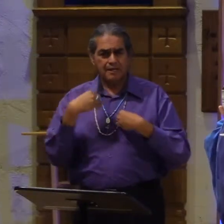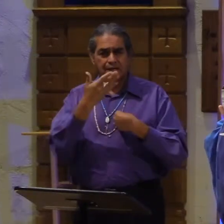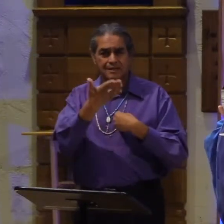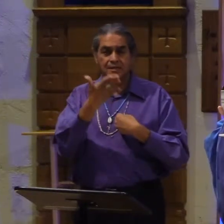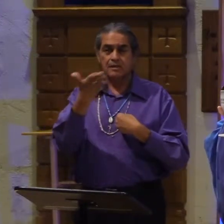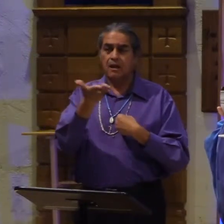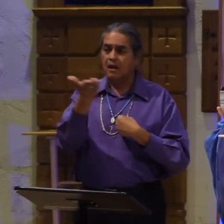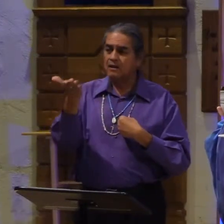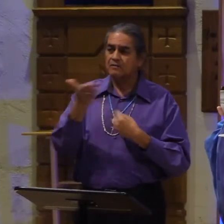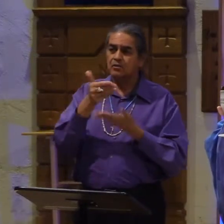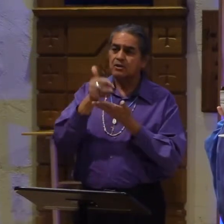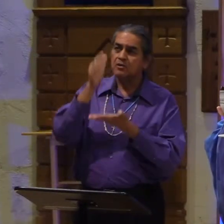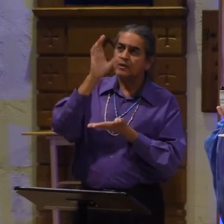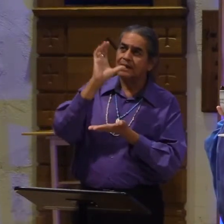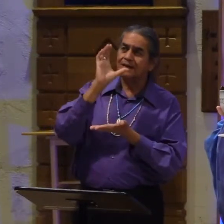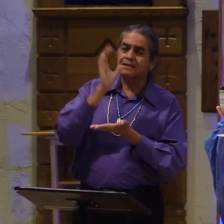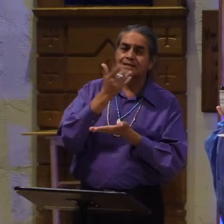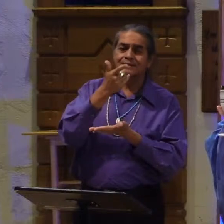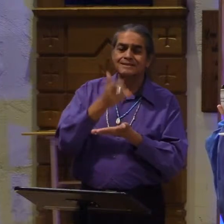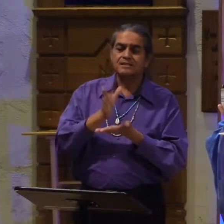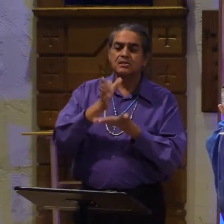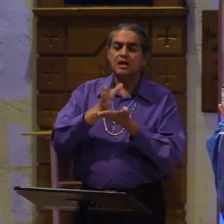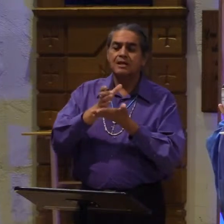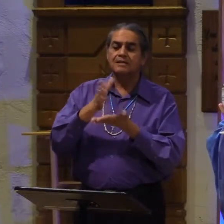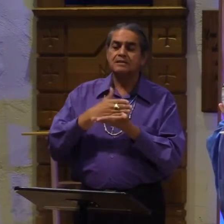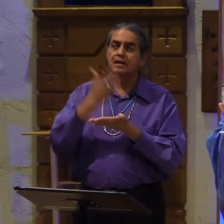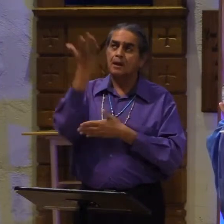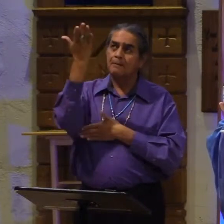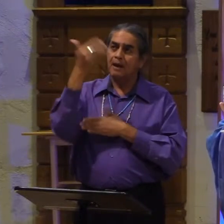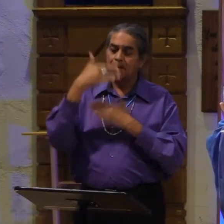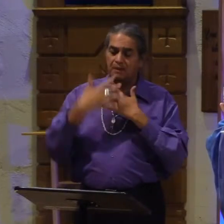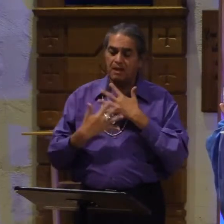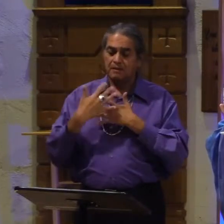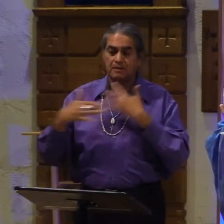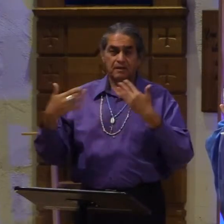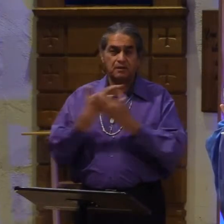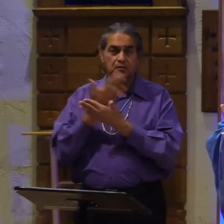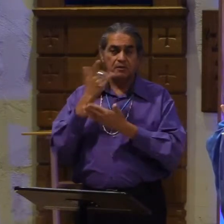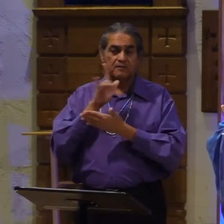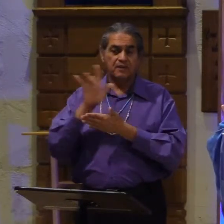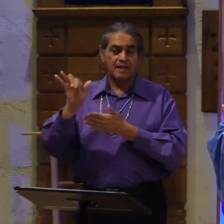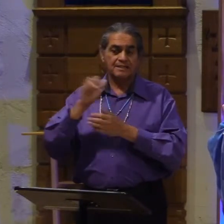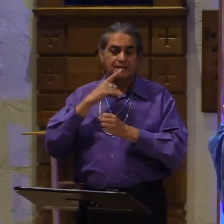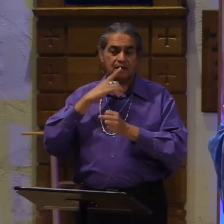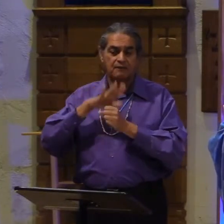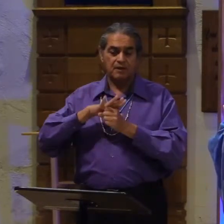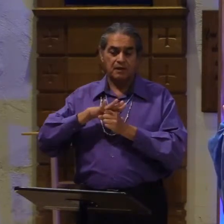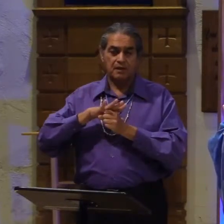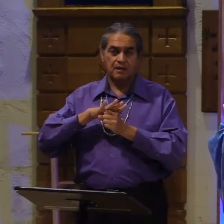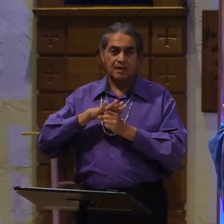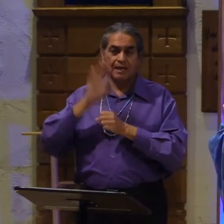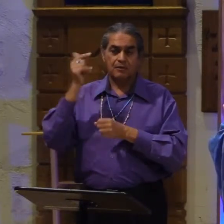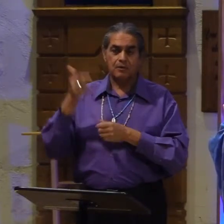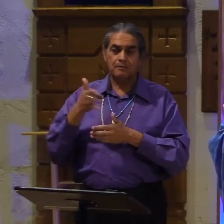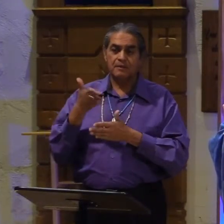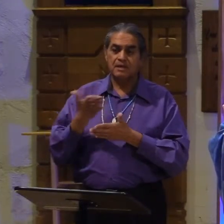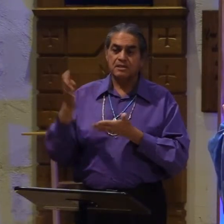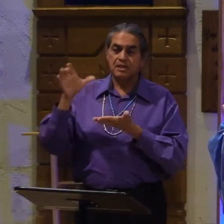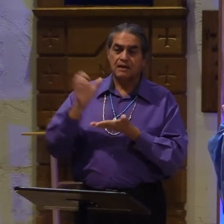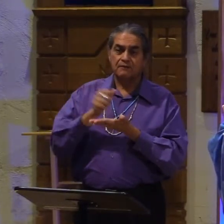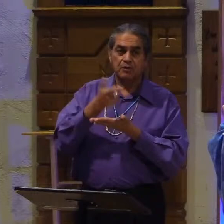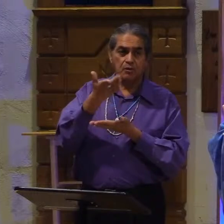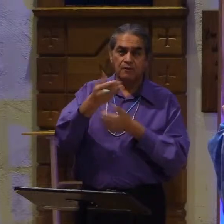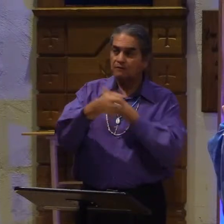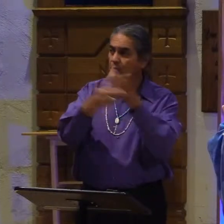all of you, and drink. This is the chalice of my blood, the blood of the new and everlasting covenant. It will be shed for you and